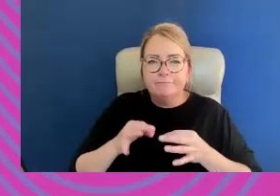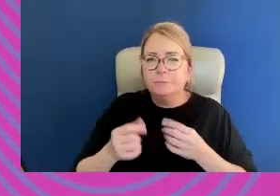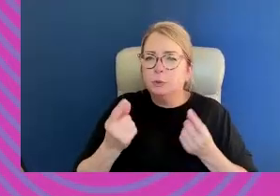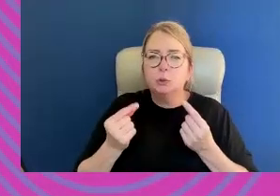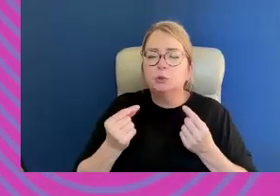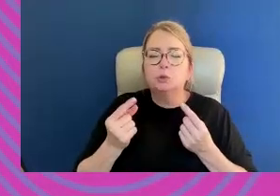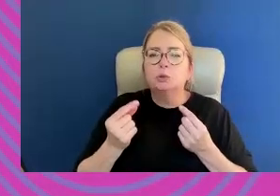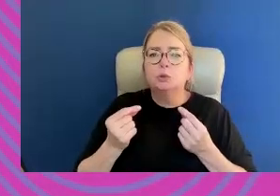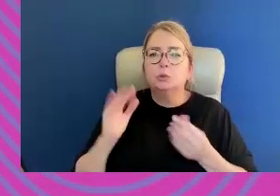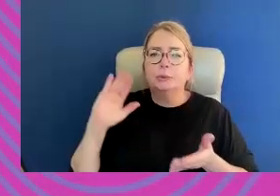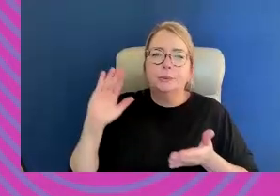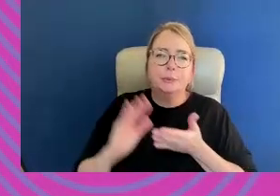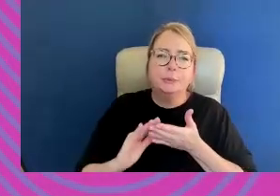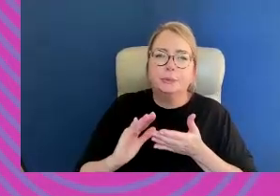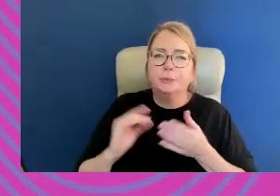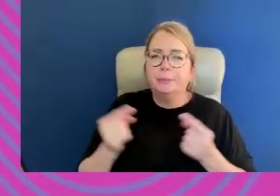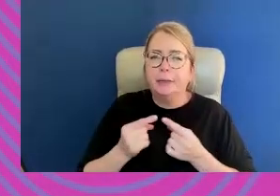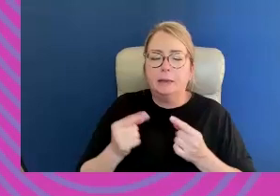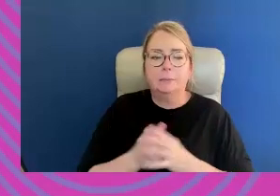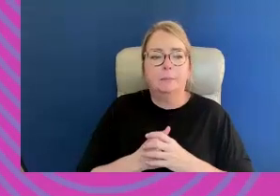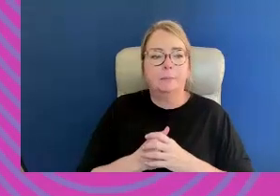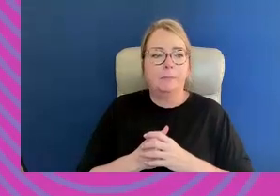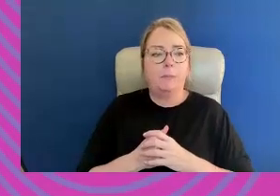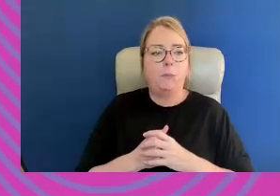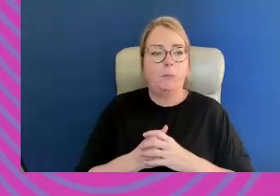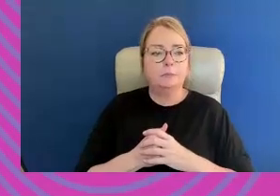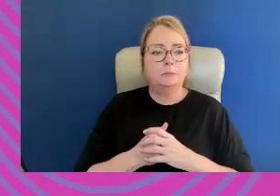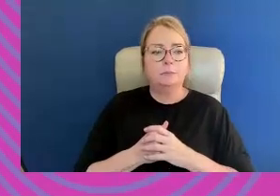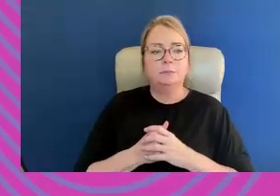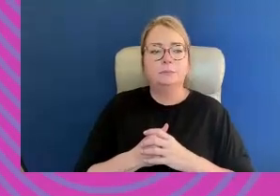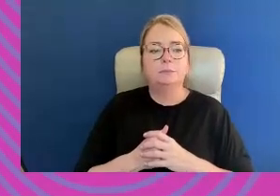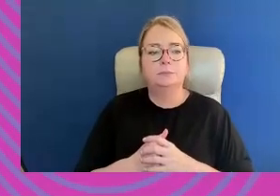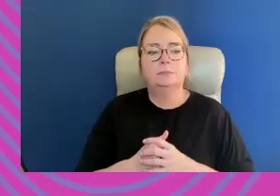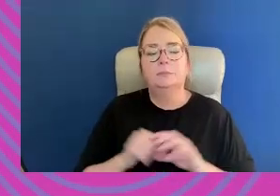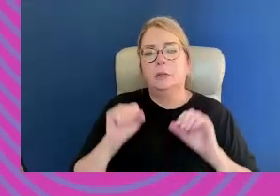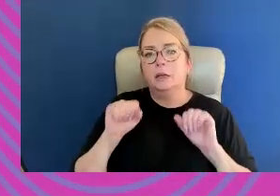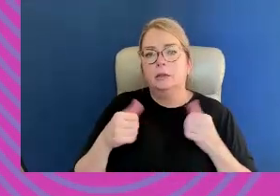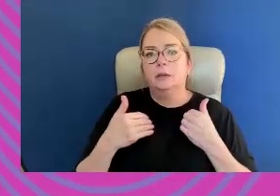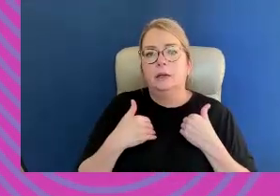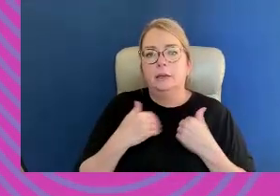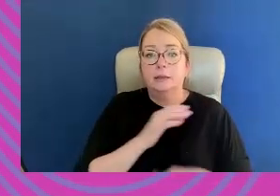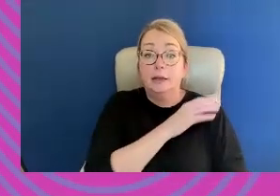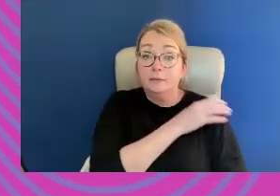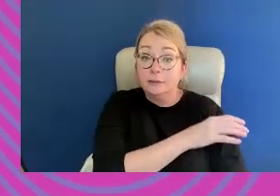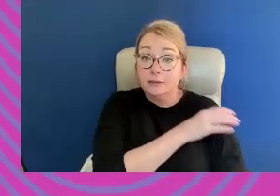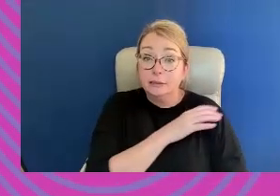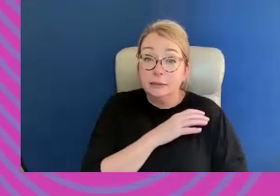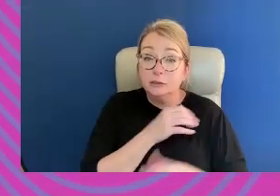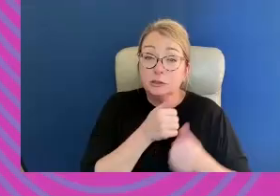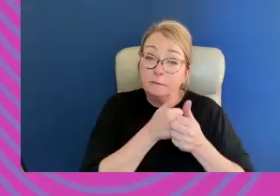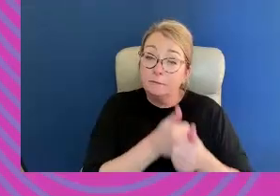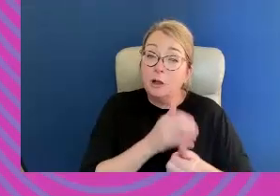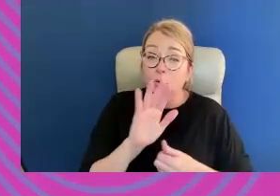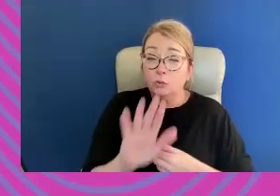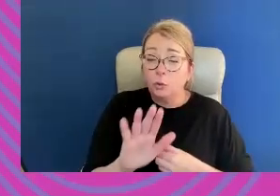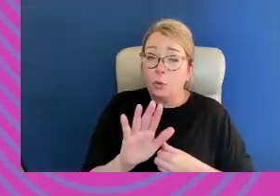joint and muscle aches and pains. You will have you can have a clinician actually follow your care. So if you prefer